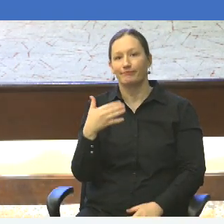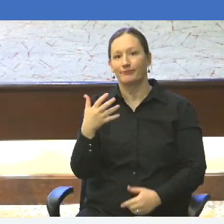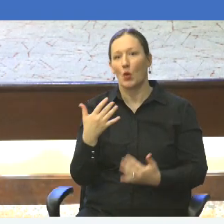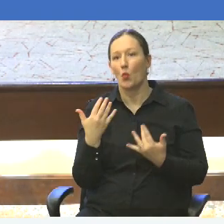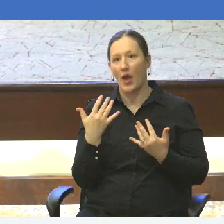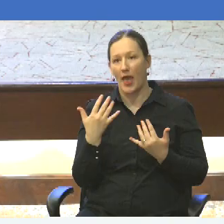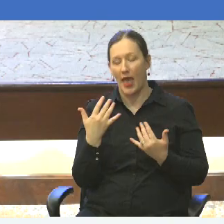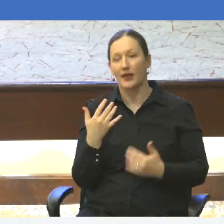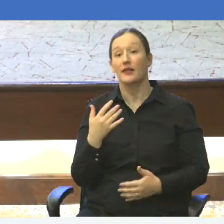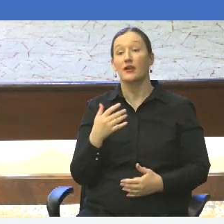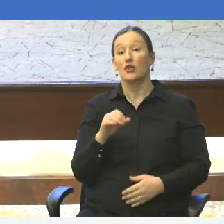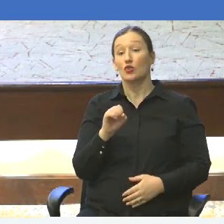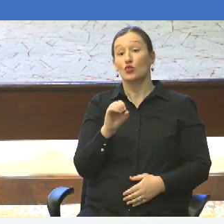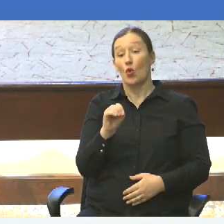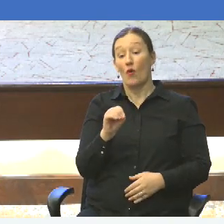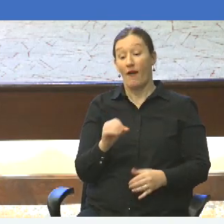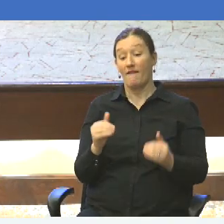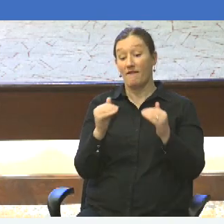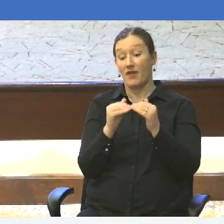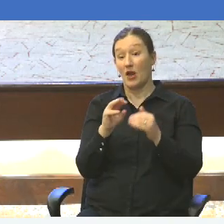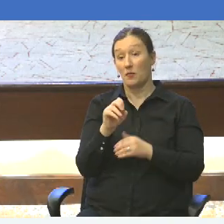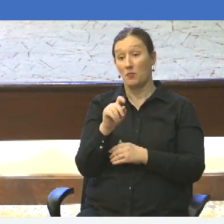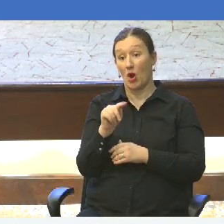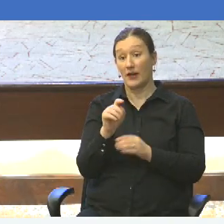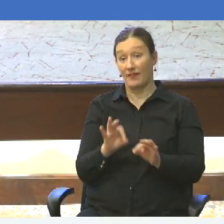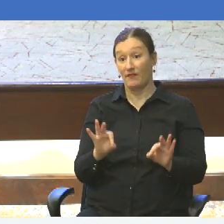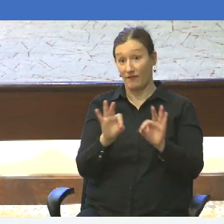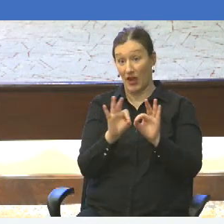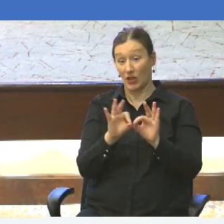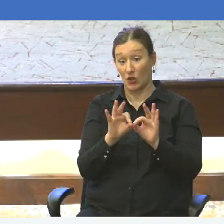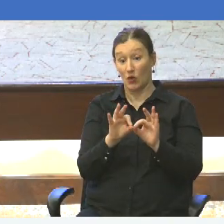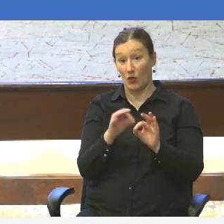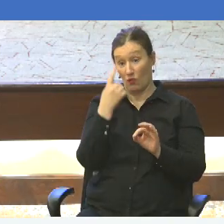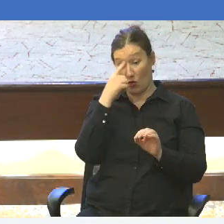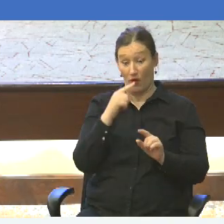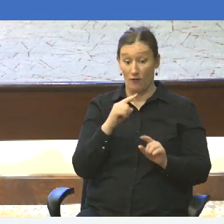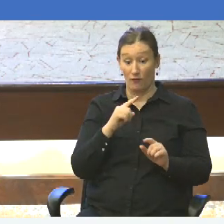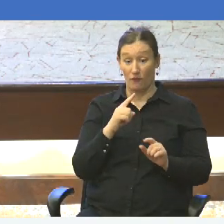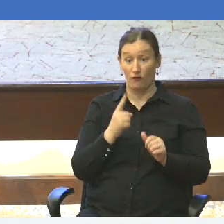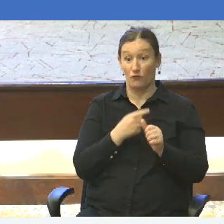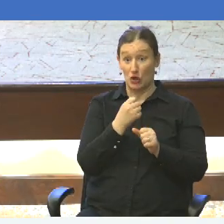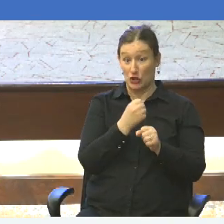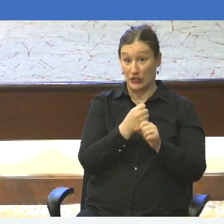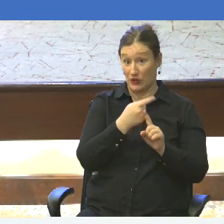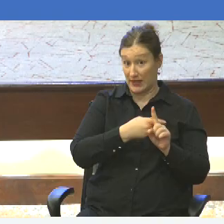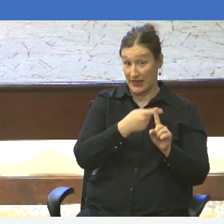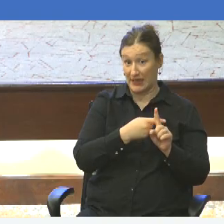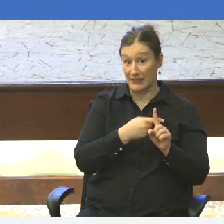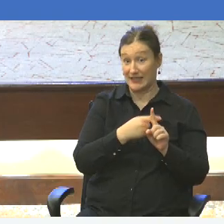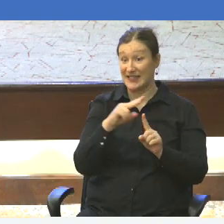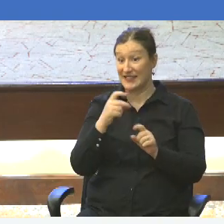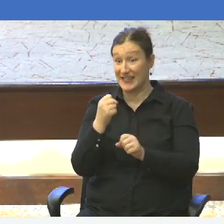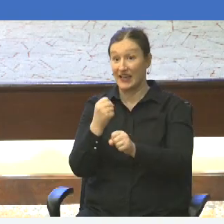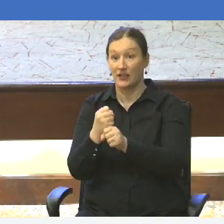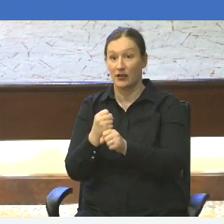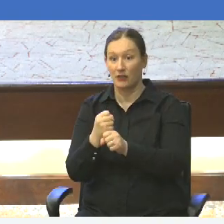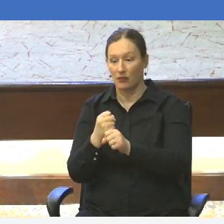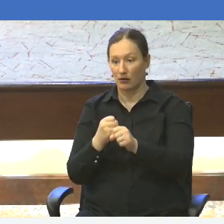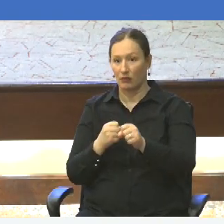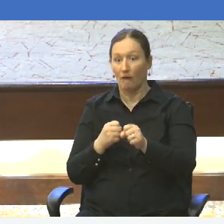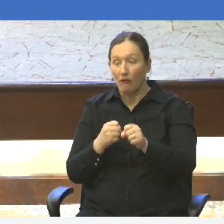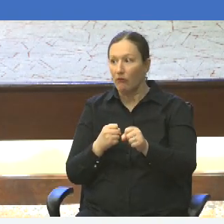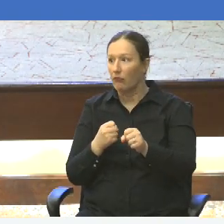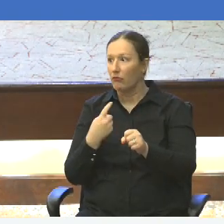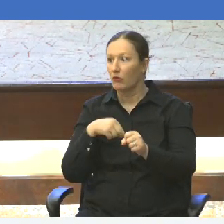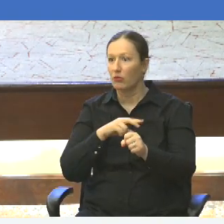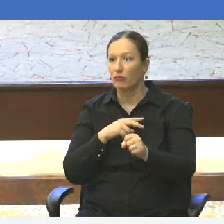value in year number 1 of a brand new lease, but starting in year number 2, the city is already falling behind and will never be able to catch up given the